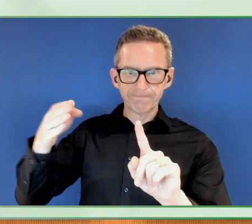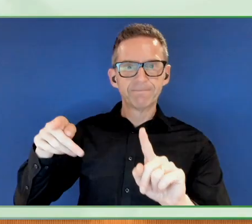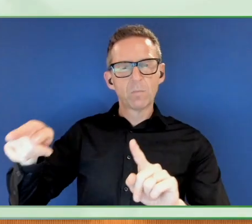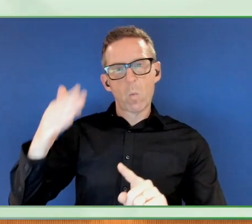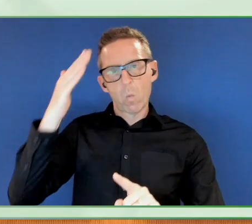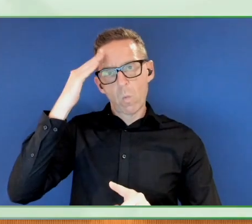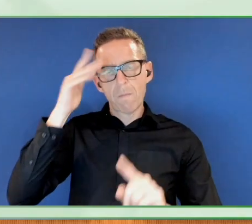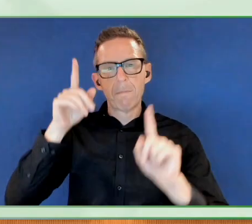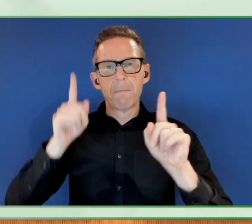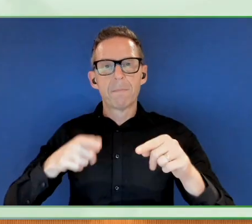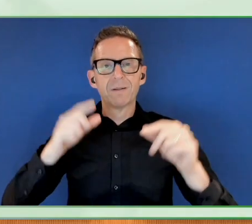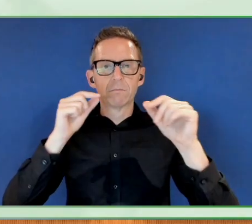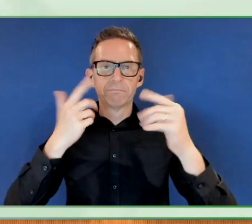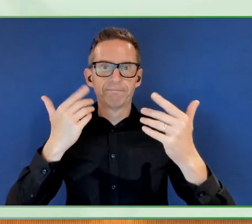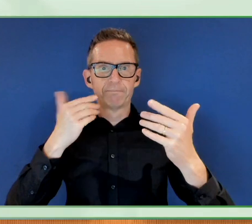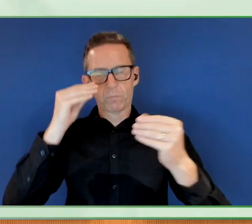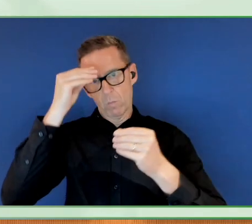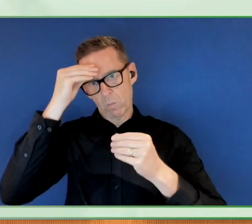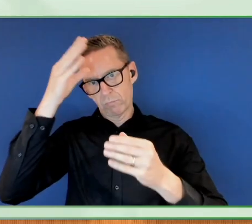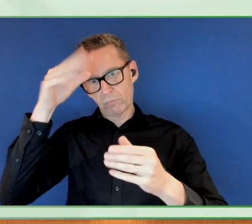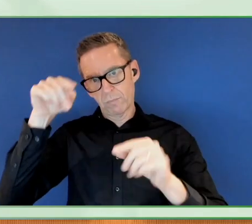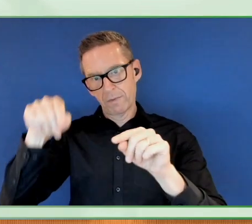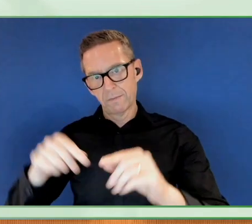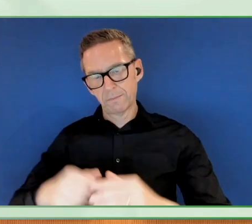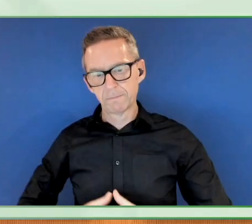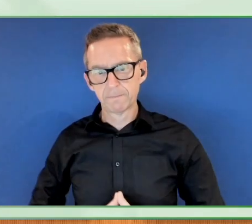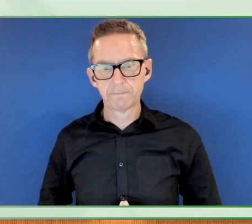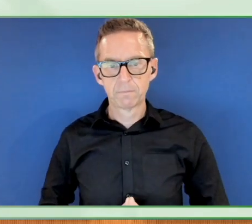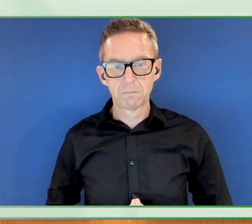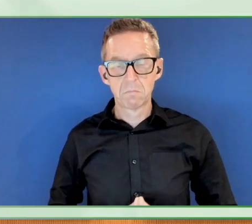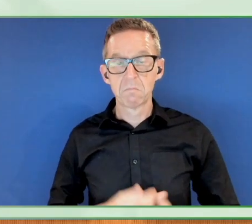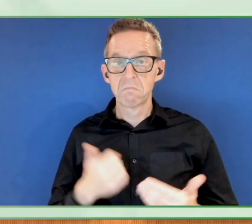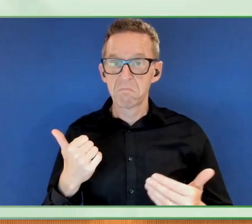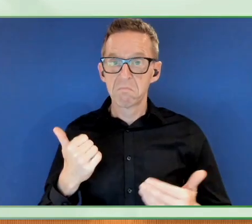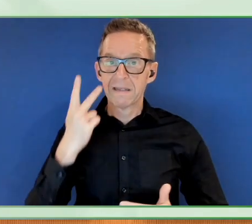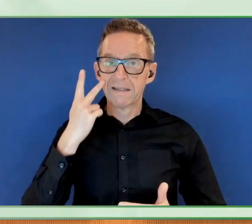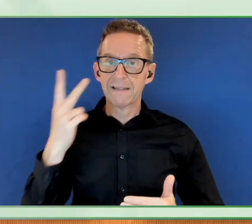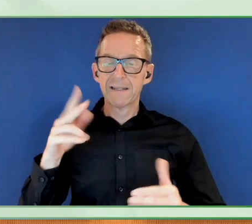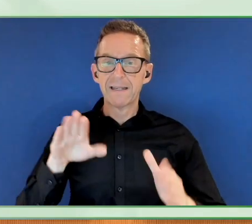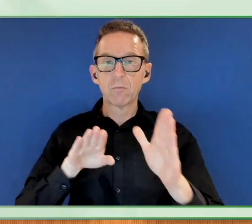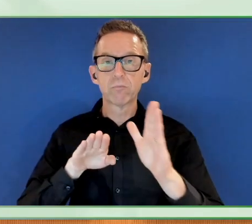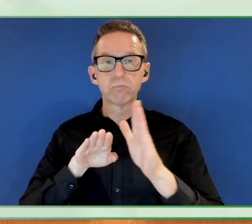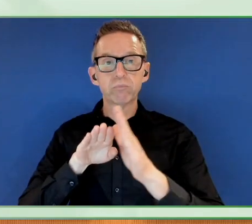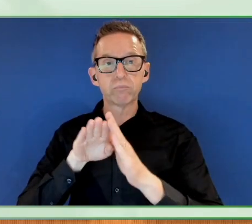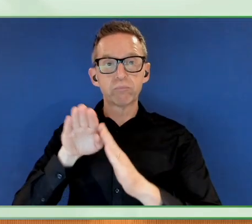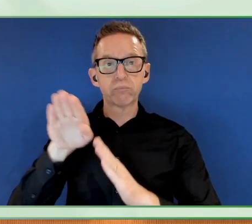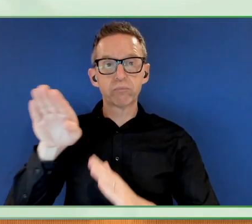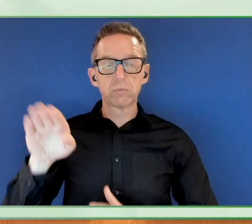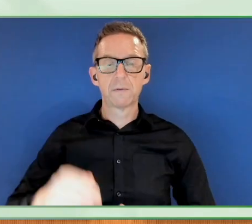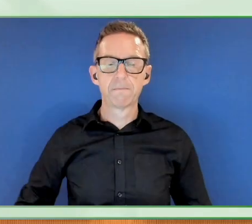It has become a talking point, and it has also generated a lot